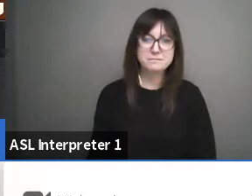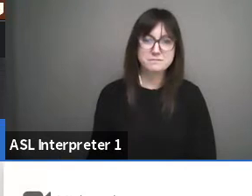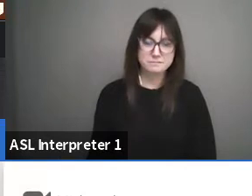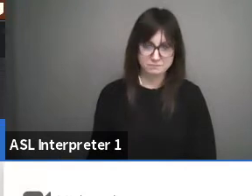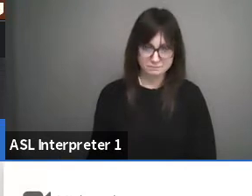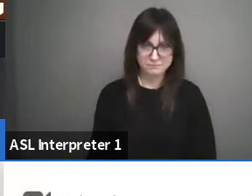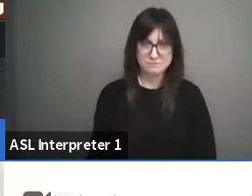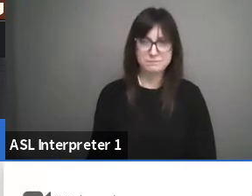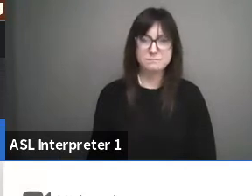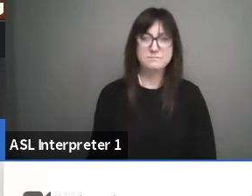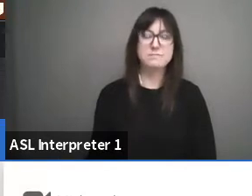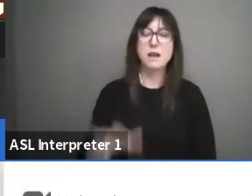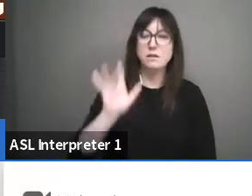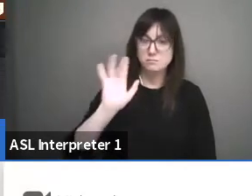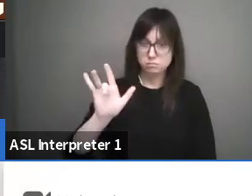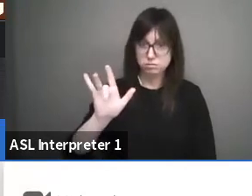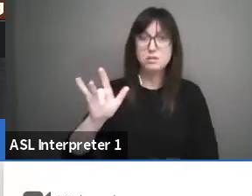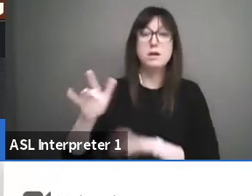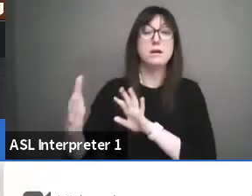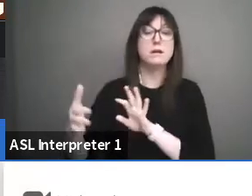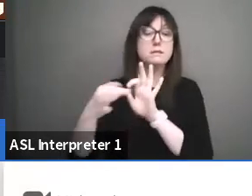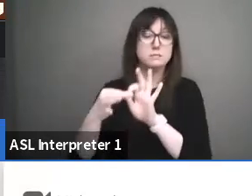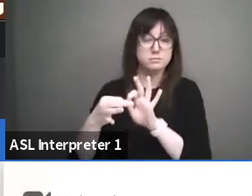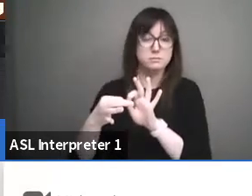what happens is a Vidyard will log in and you see a library.